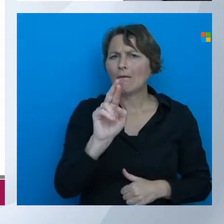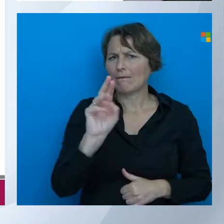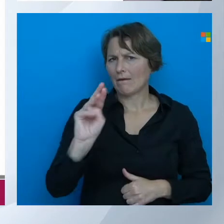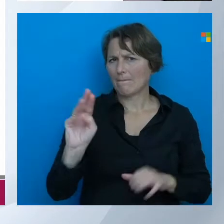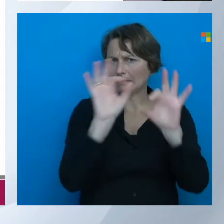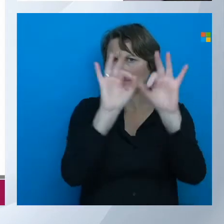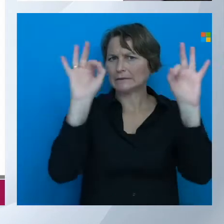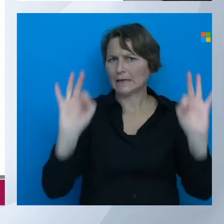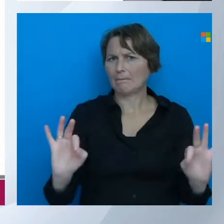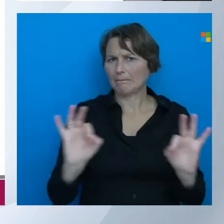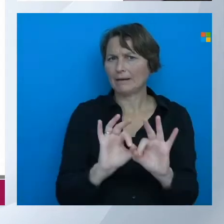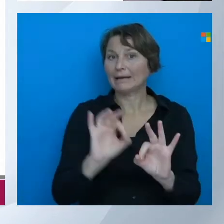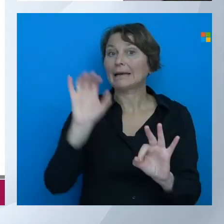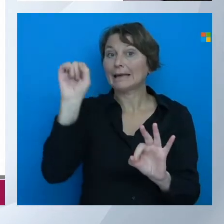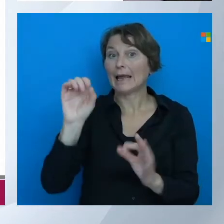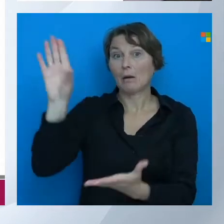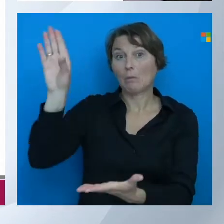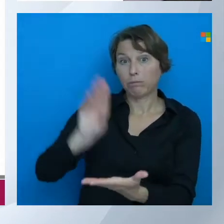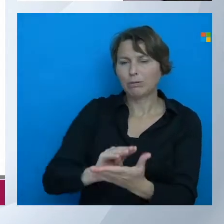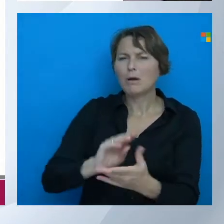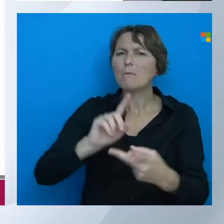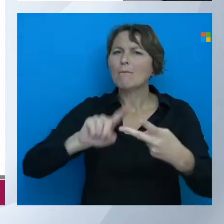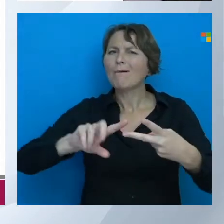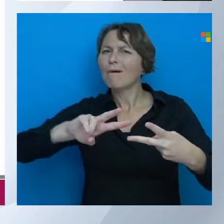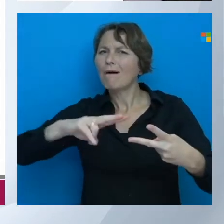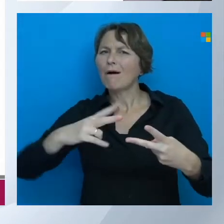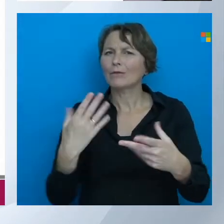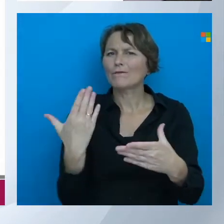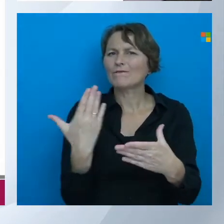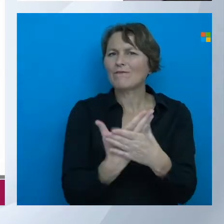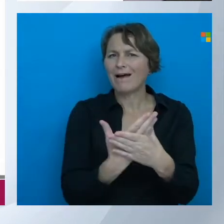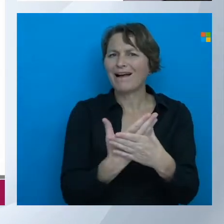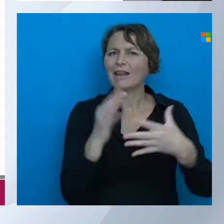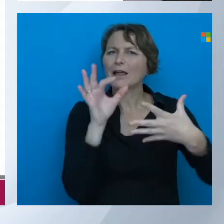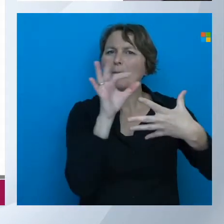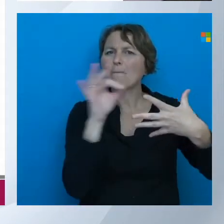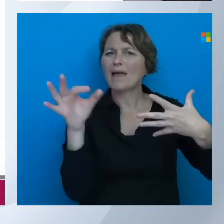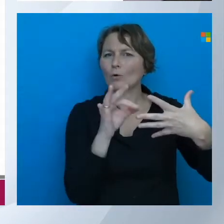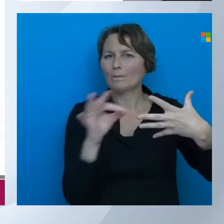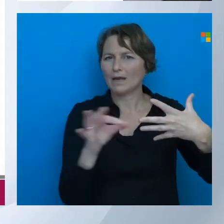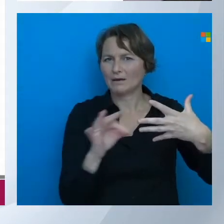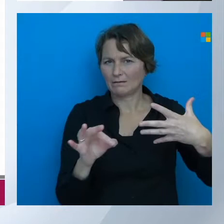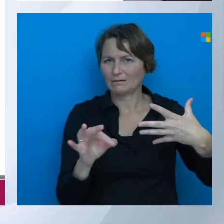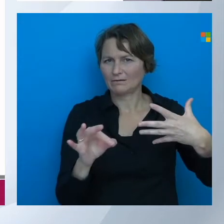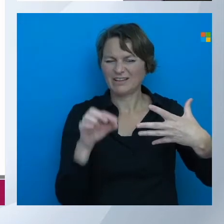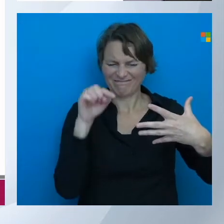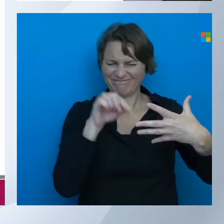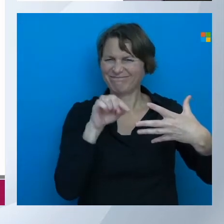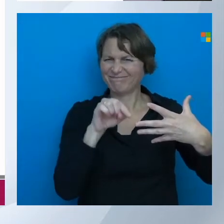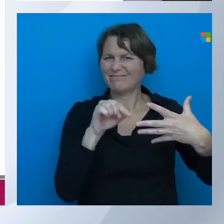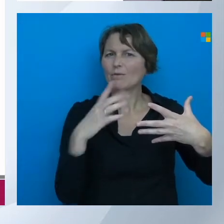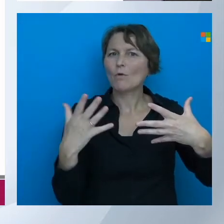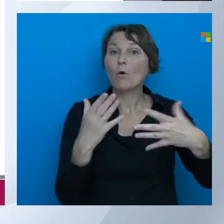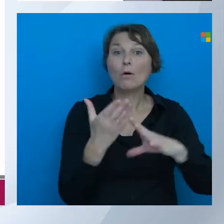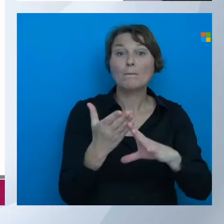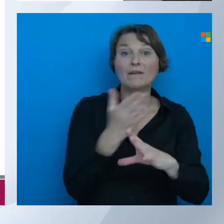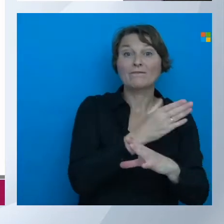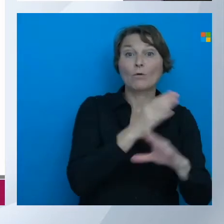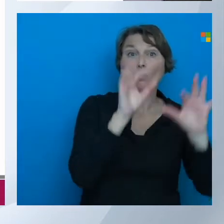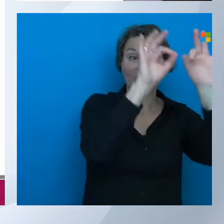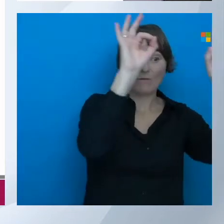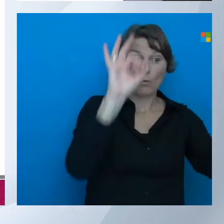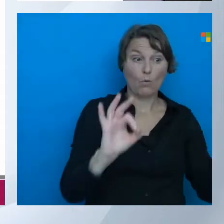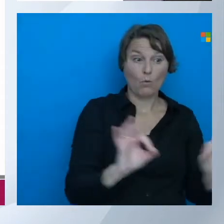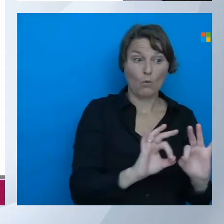parameters file that has all that information from the fill out form in that template